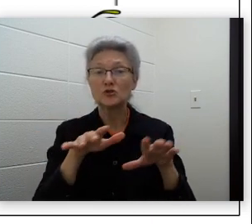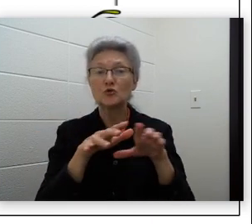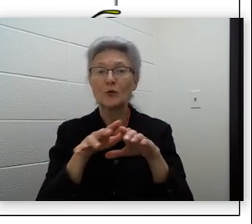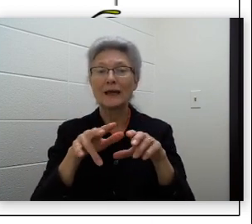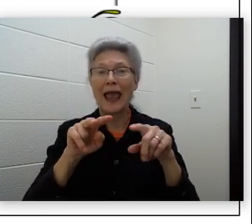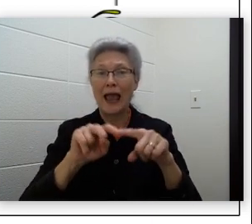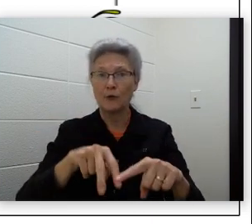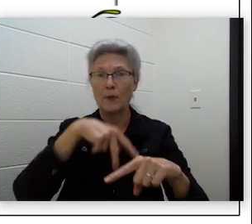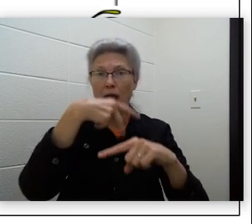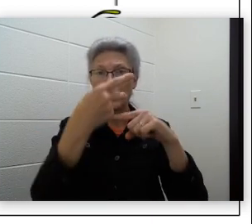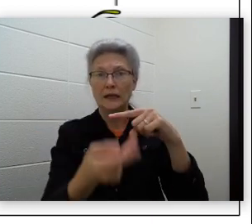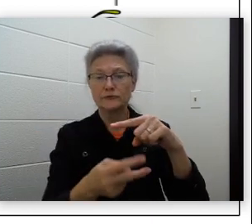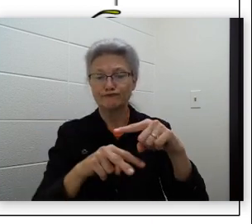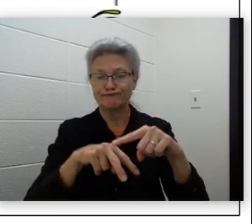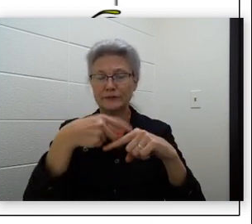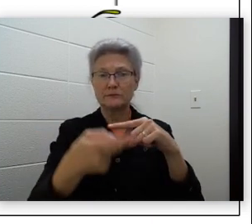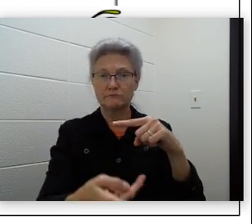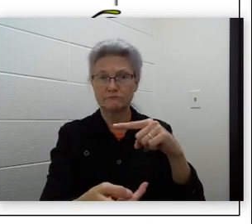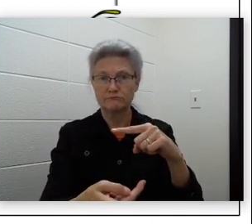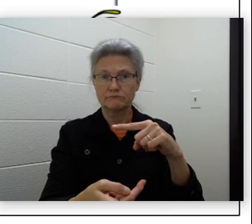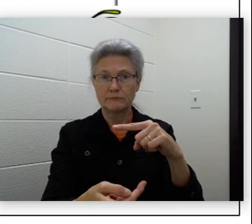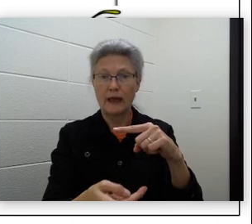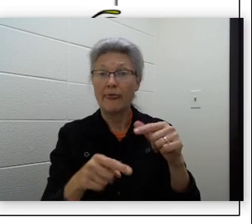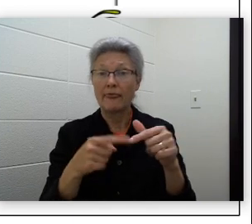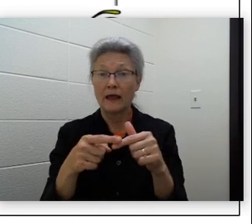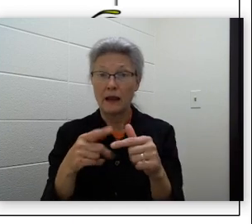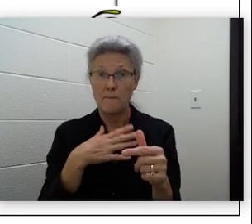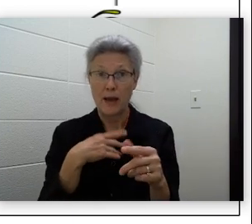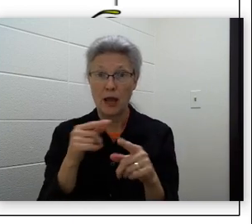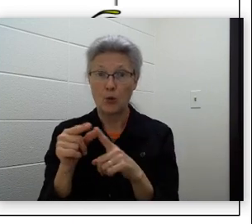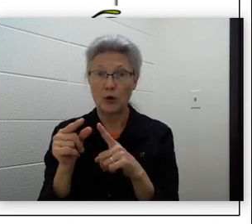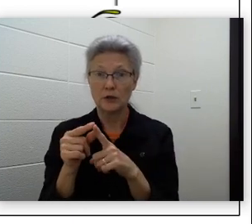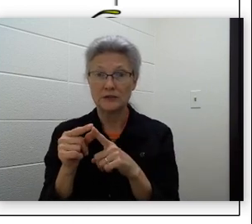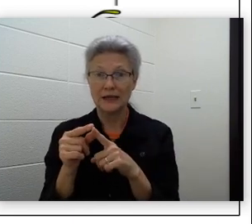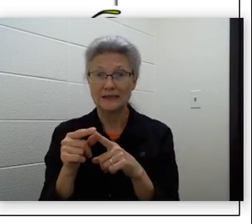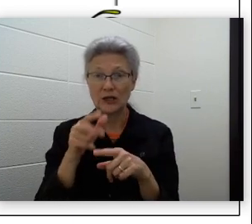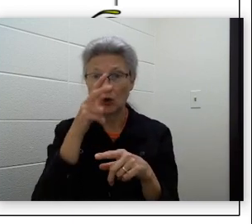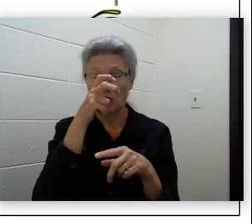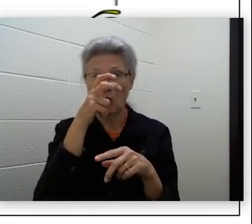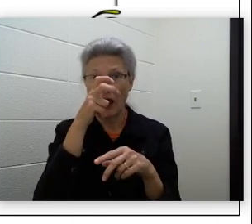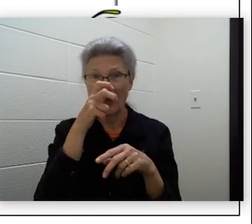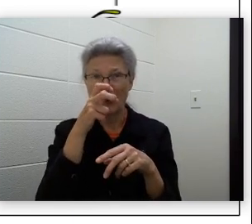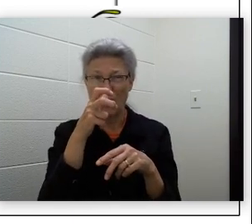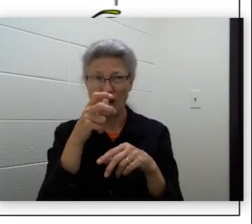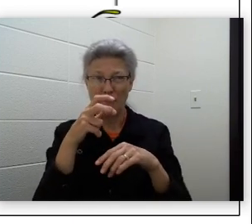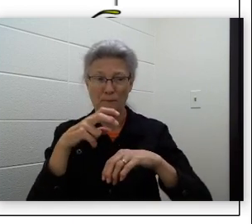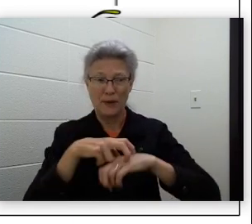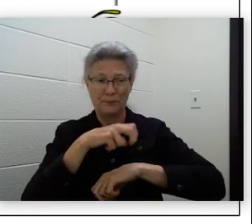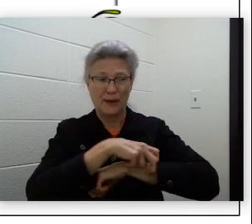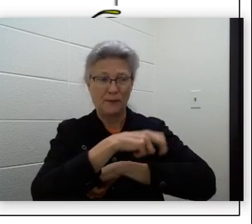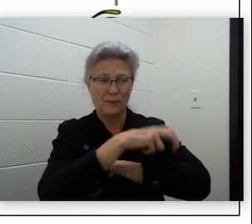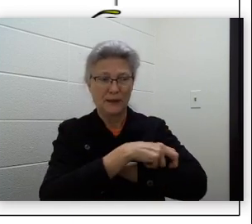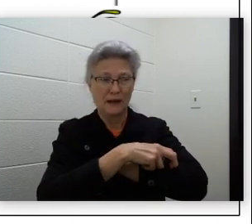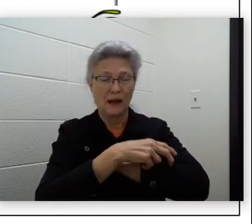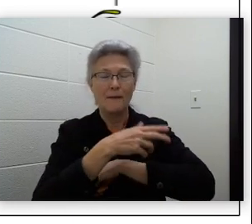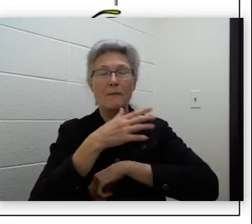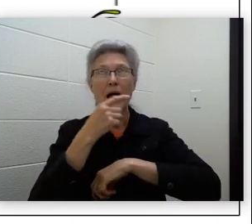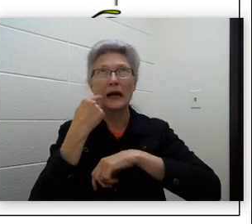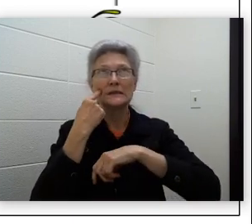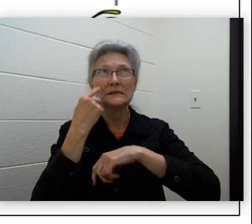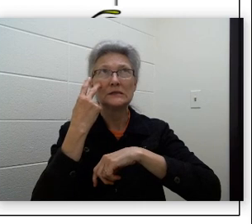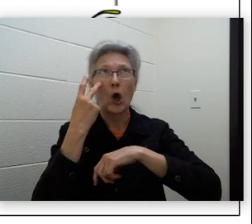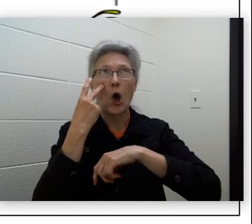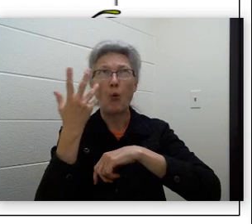or stunts. Then, in my own words, I wrote down what image did it create for me.